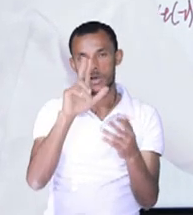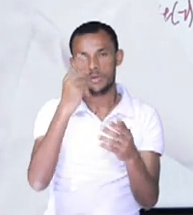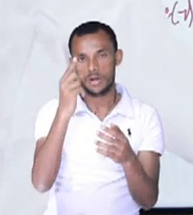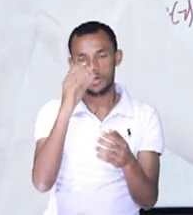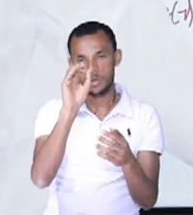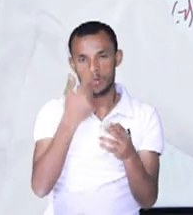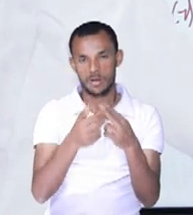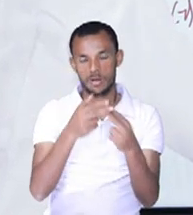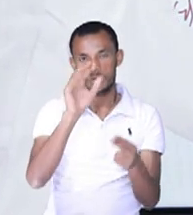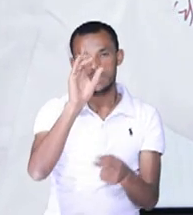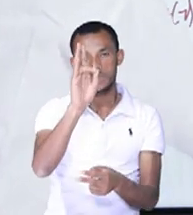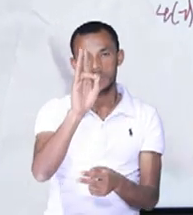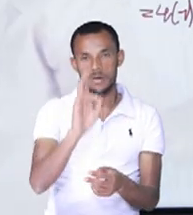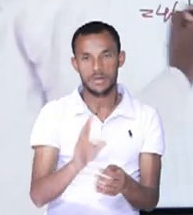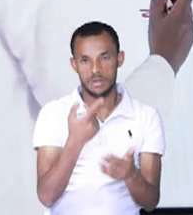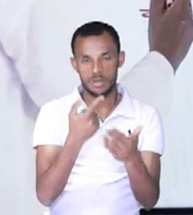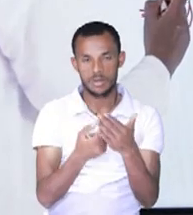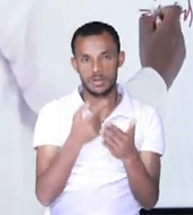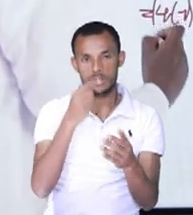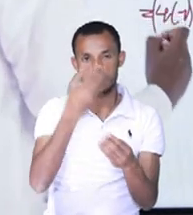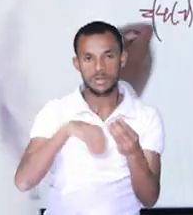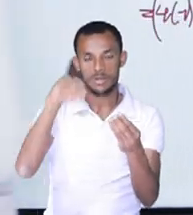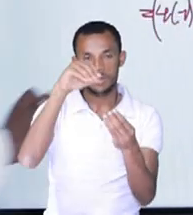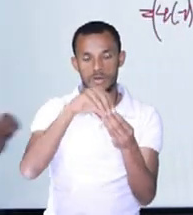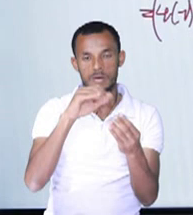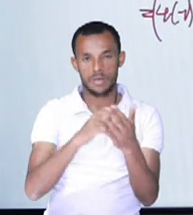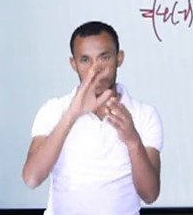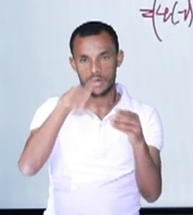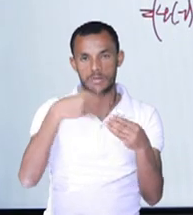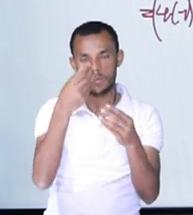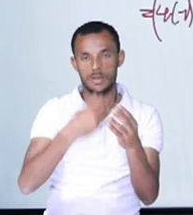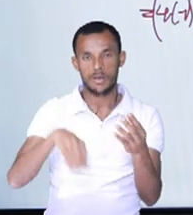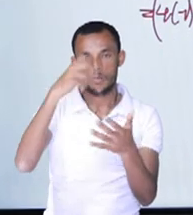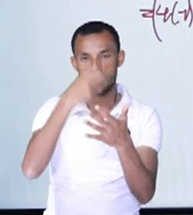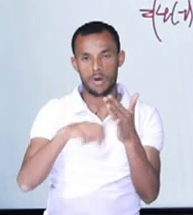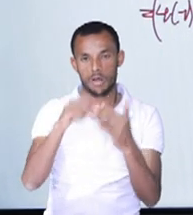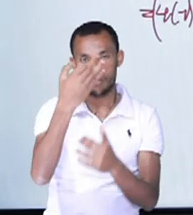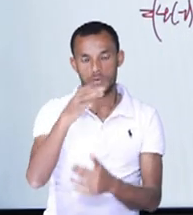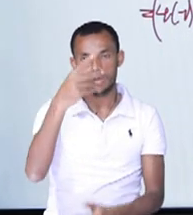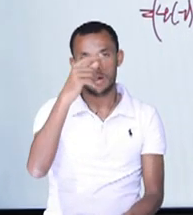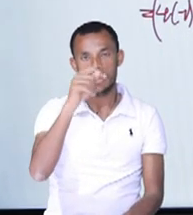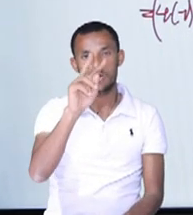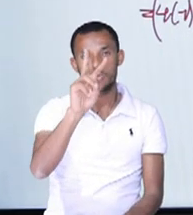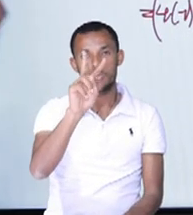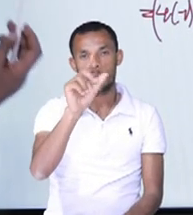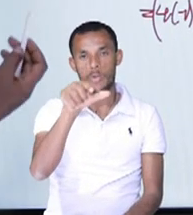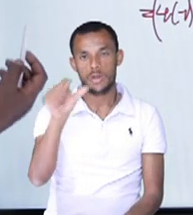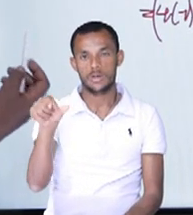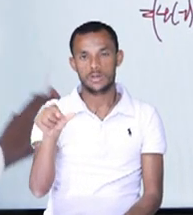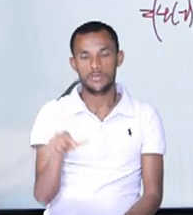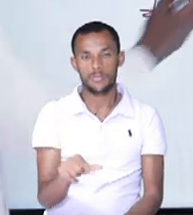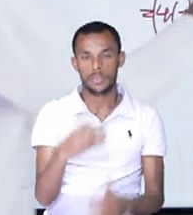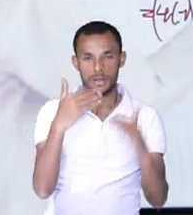0 multiplied by 7. This sum, it gives the product of the two matrices. What